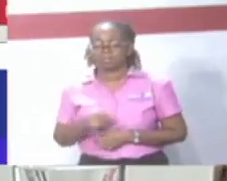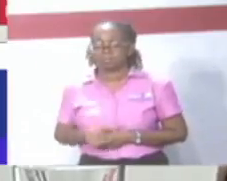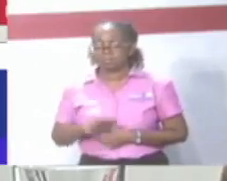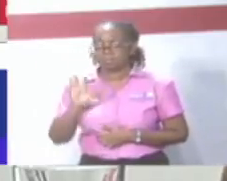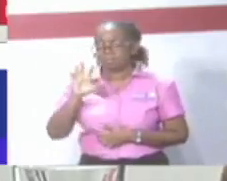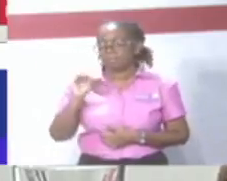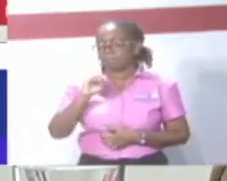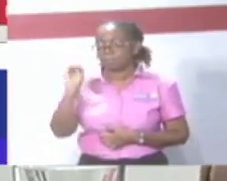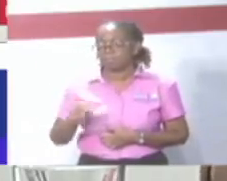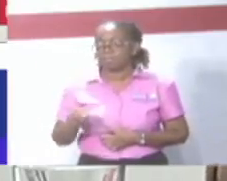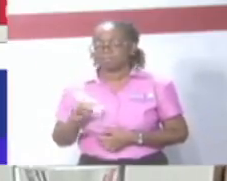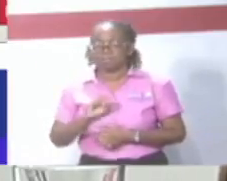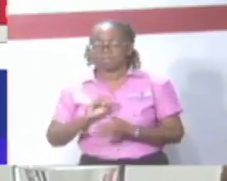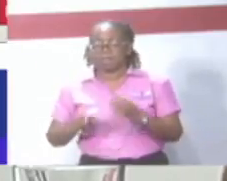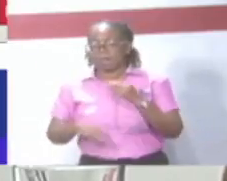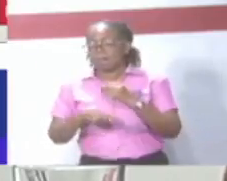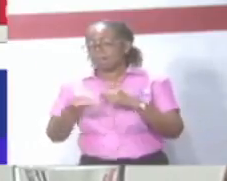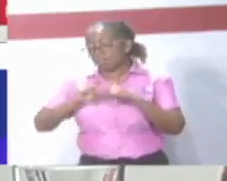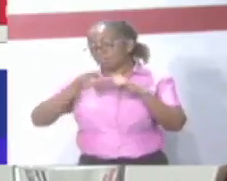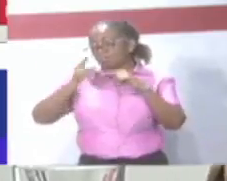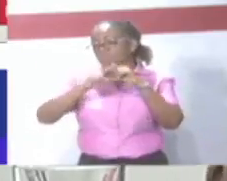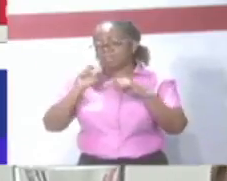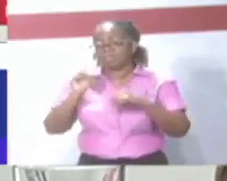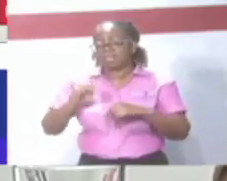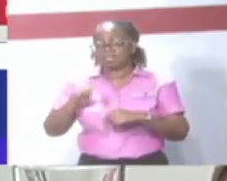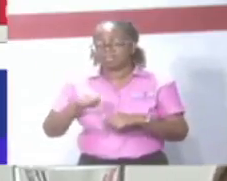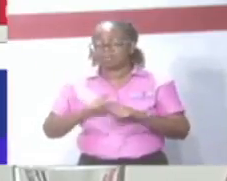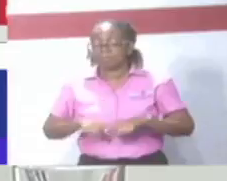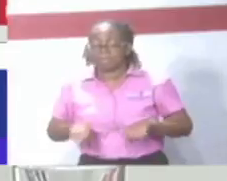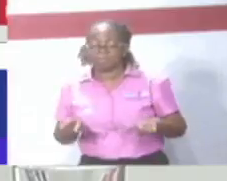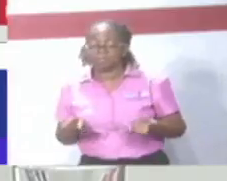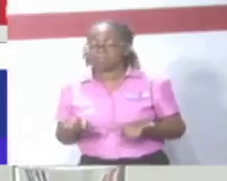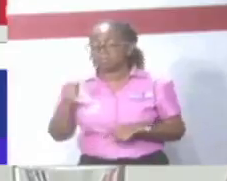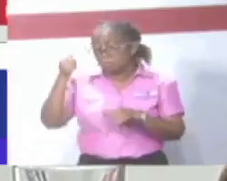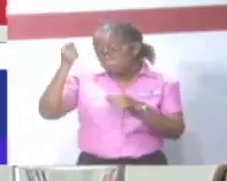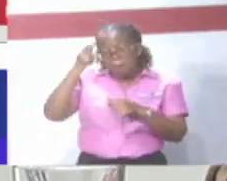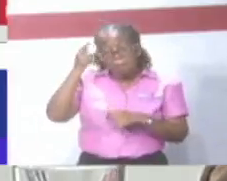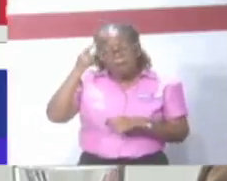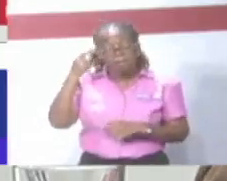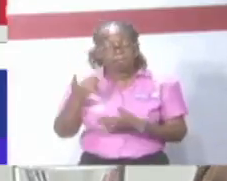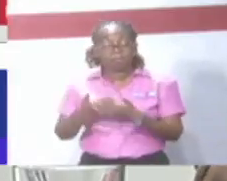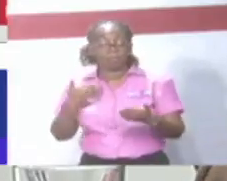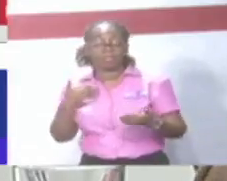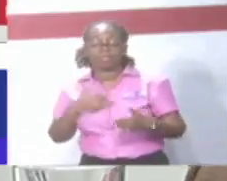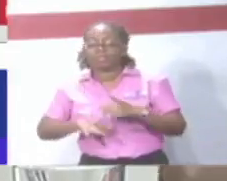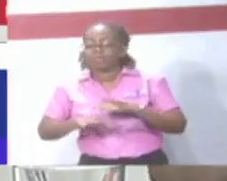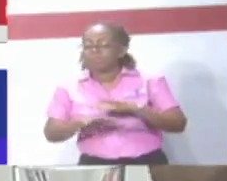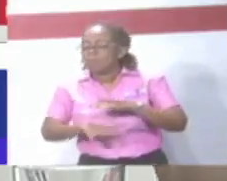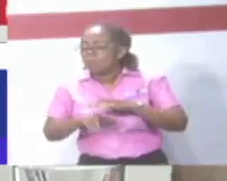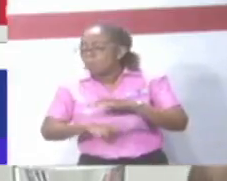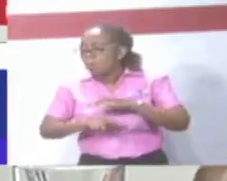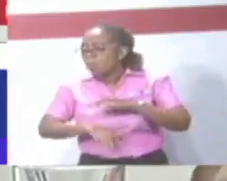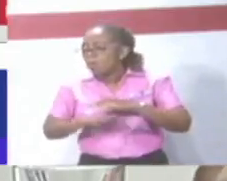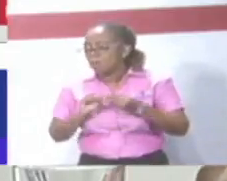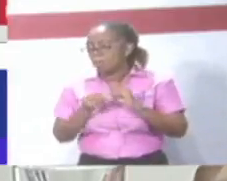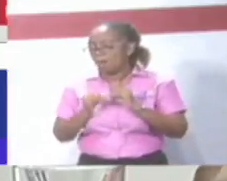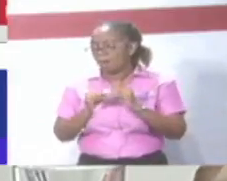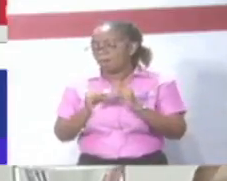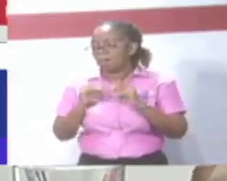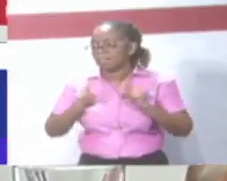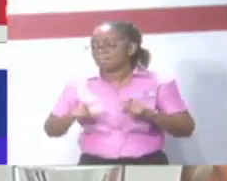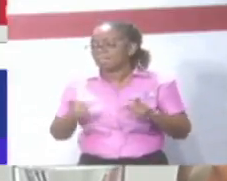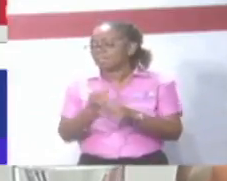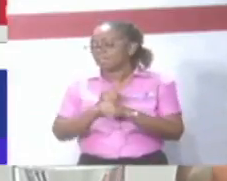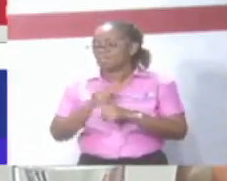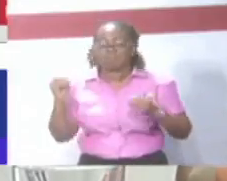which is good, but it's a 50% increase from a very low base. But we need to get it up even further and